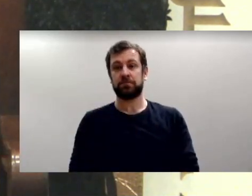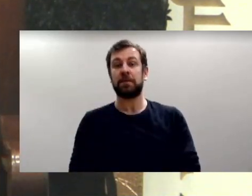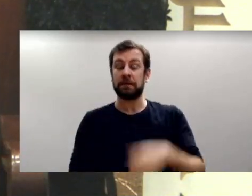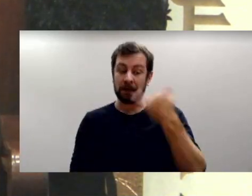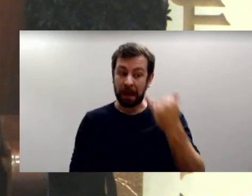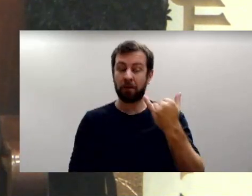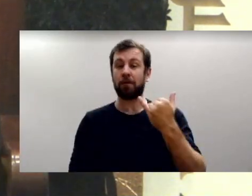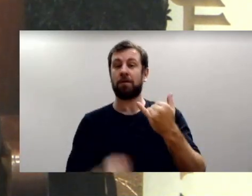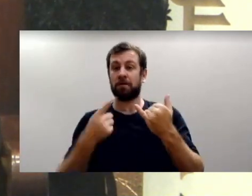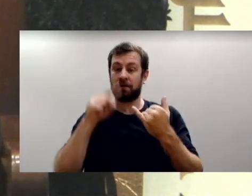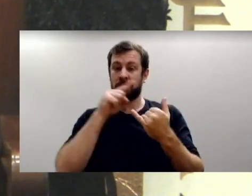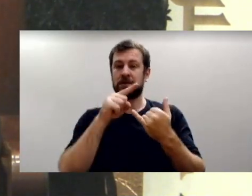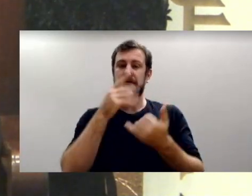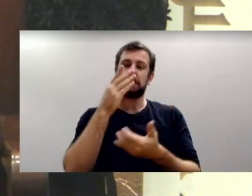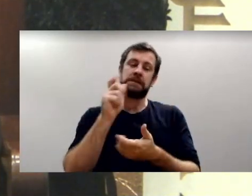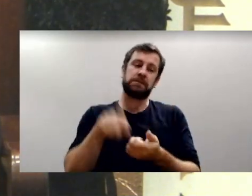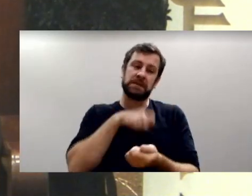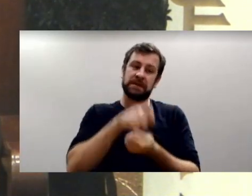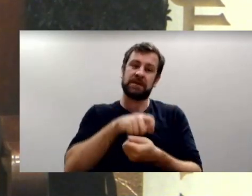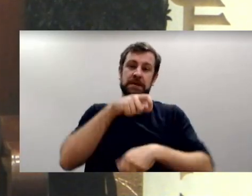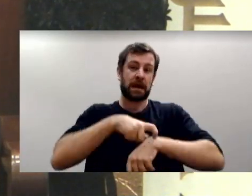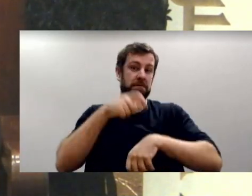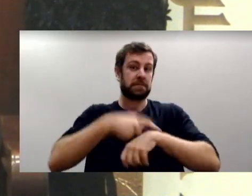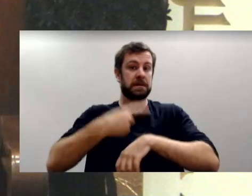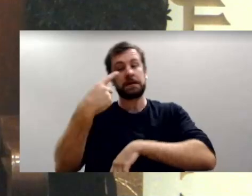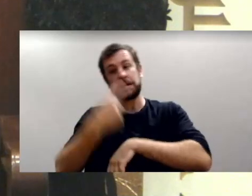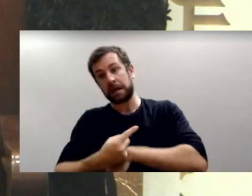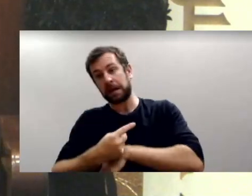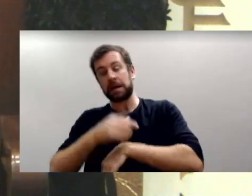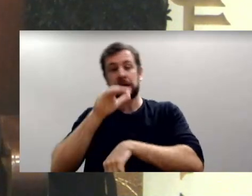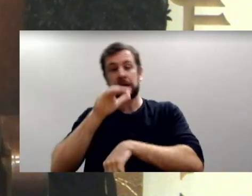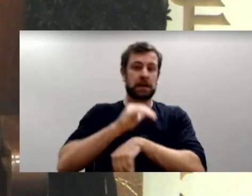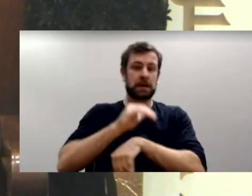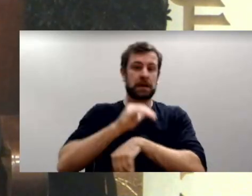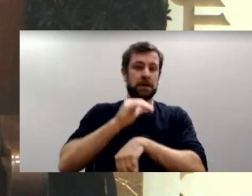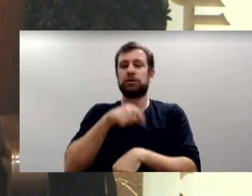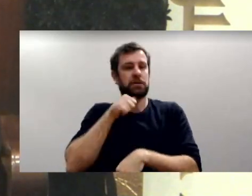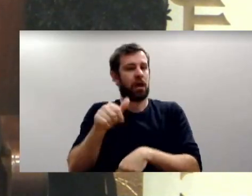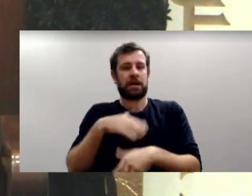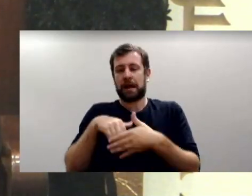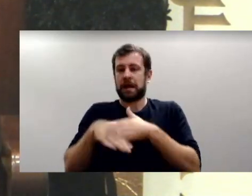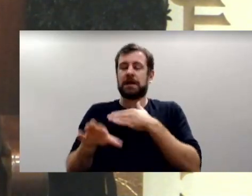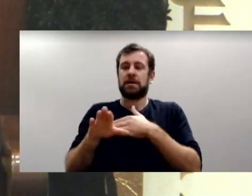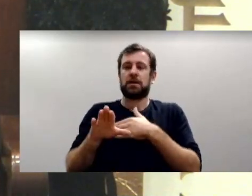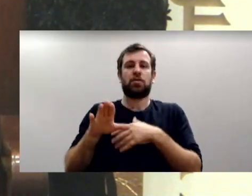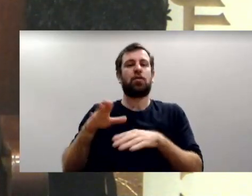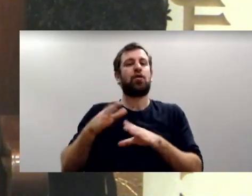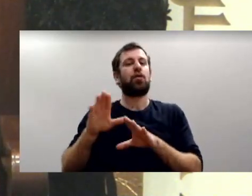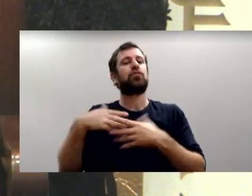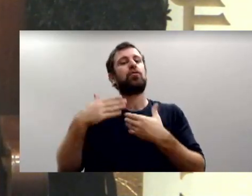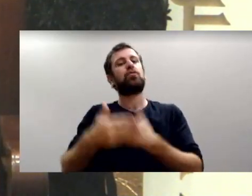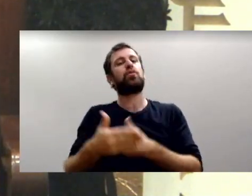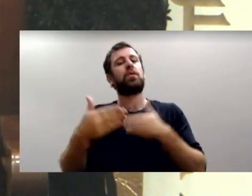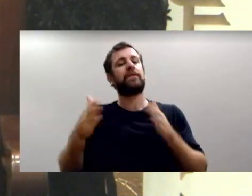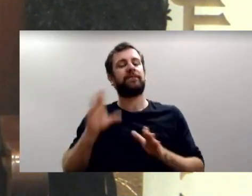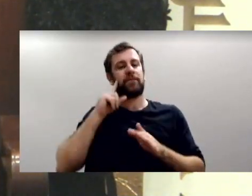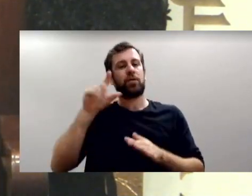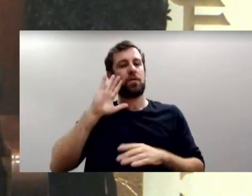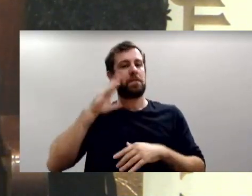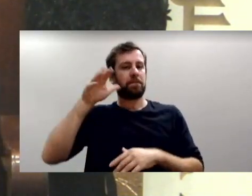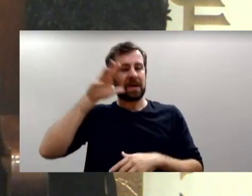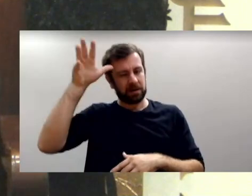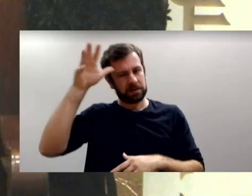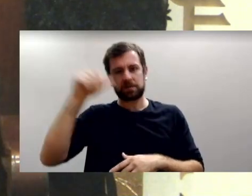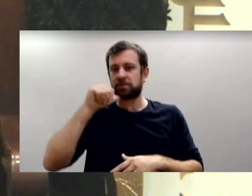certain times of the day and the night where you should not enter the room of your parents without knocking.